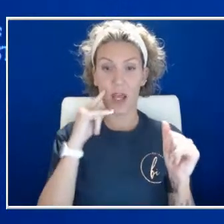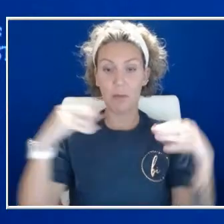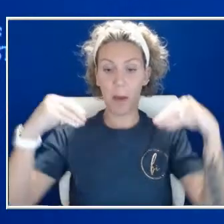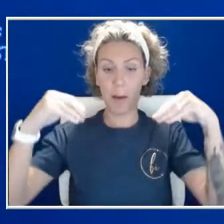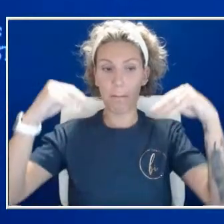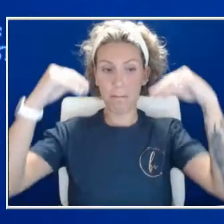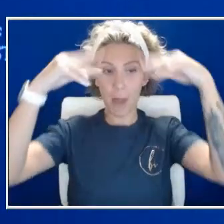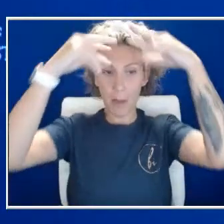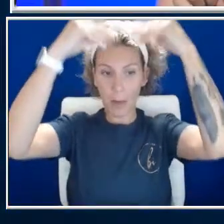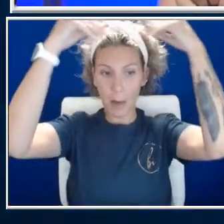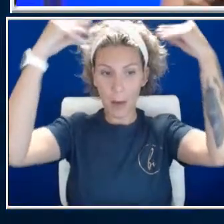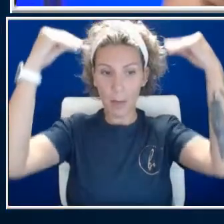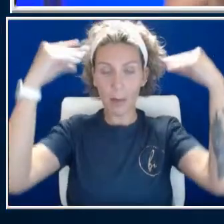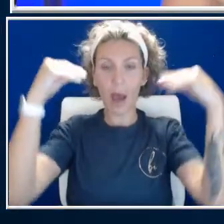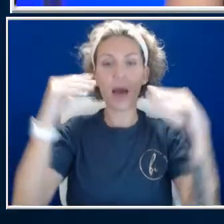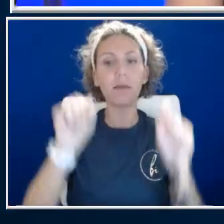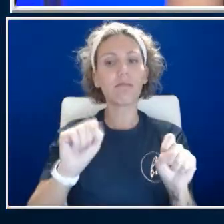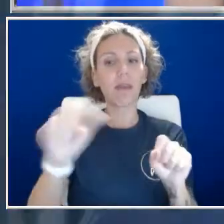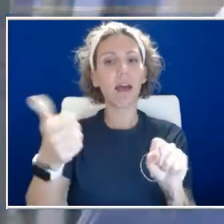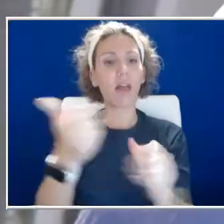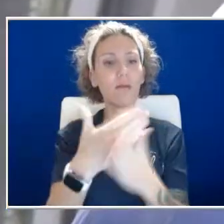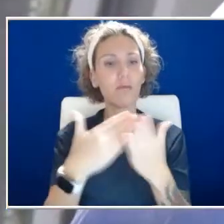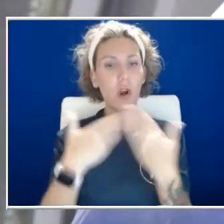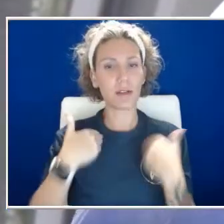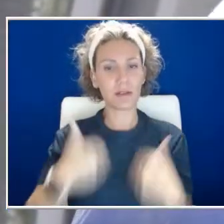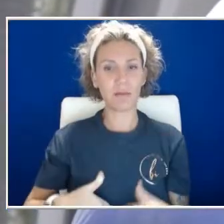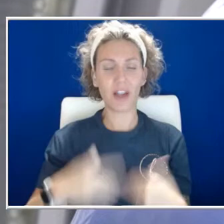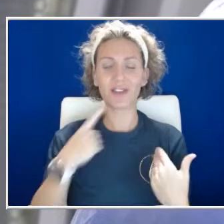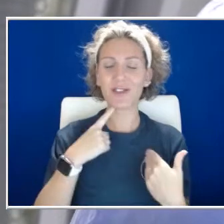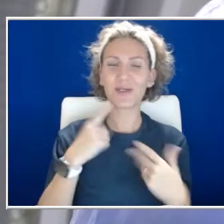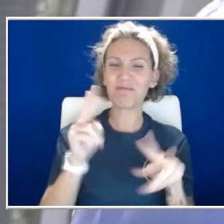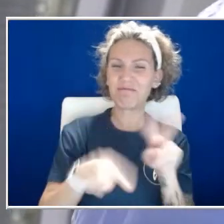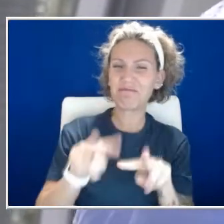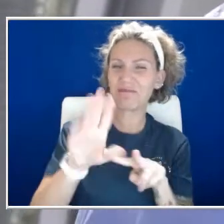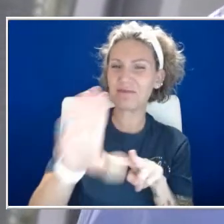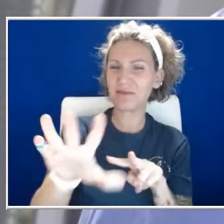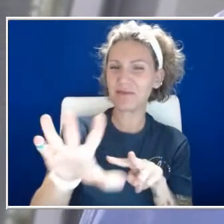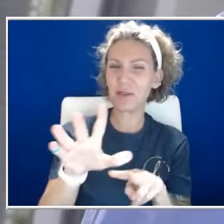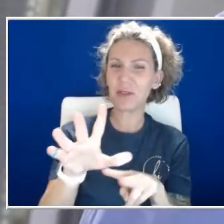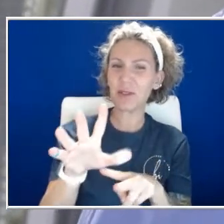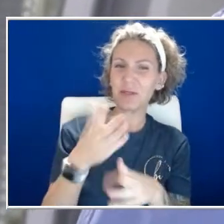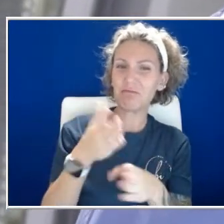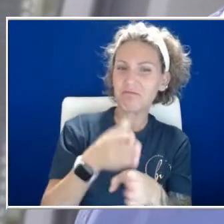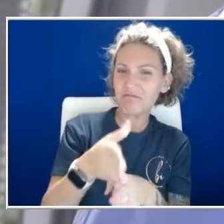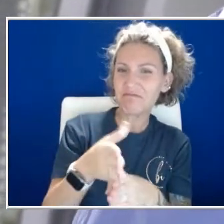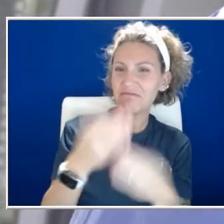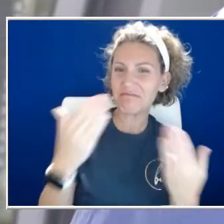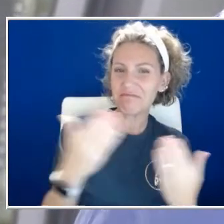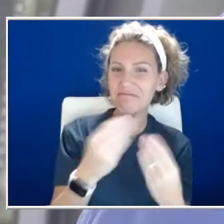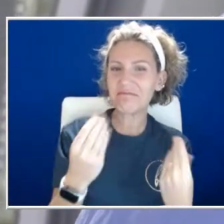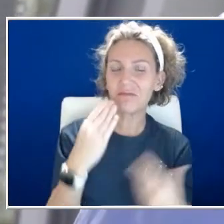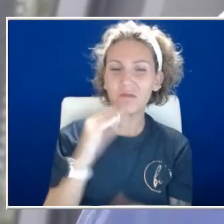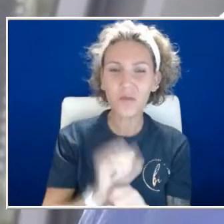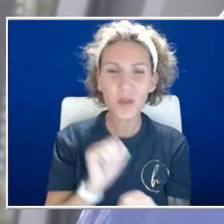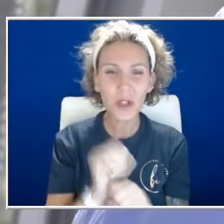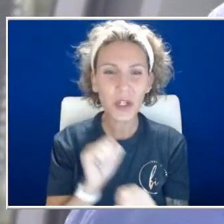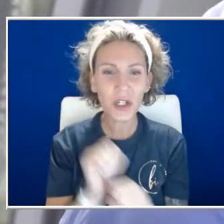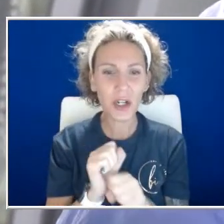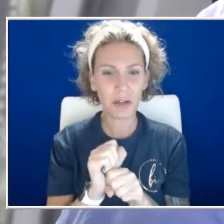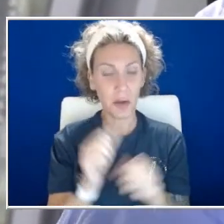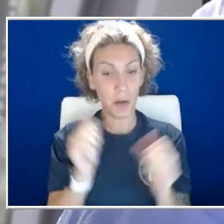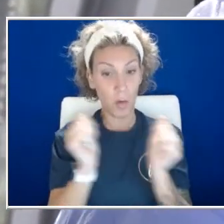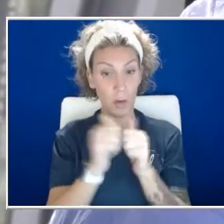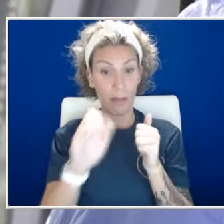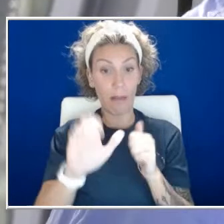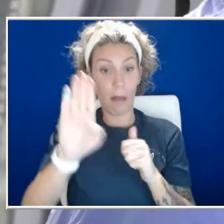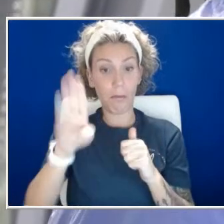body as well. All right, so let's take a peek inside your world because we have some video of you at work. And in the past, underneath that blue gown, you wear a